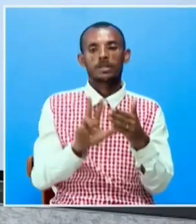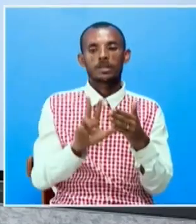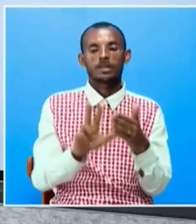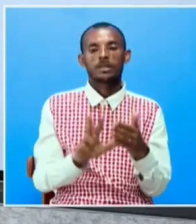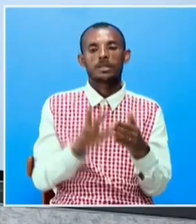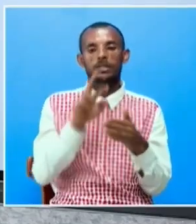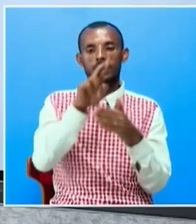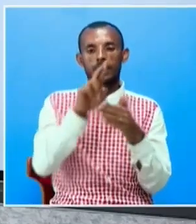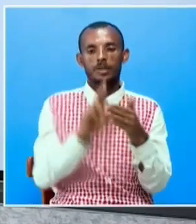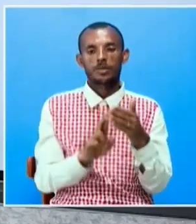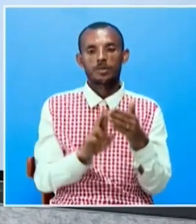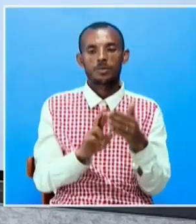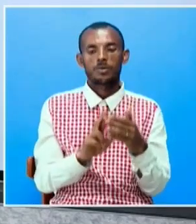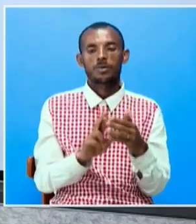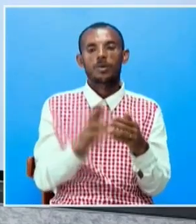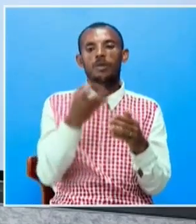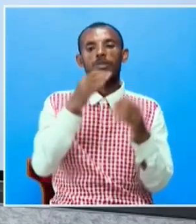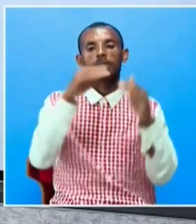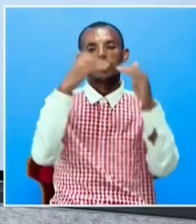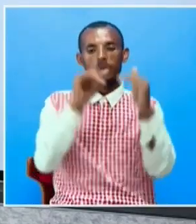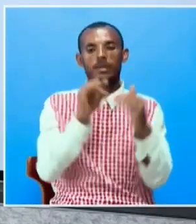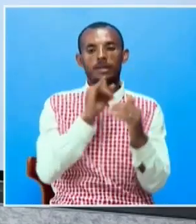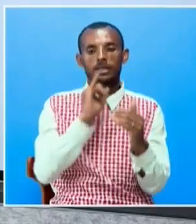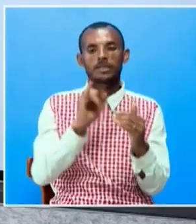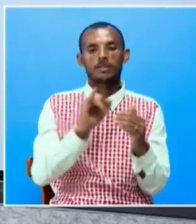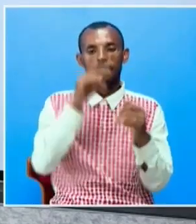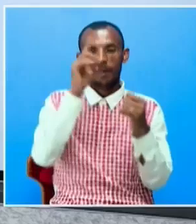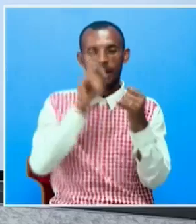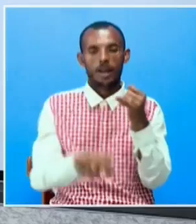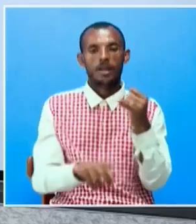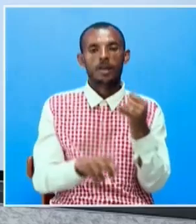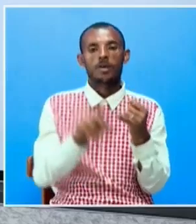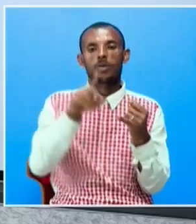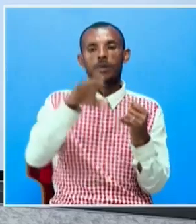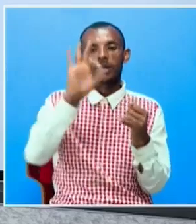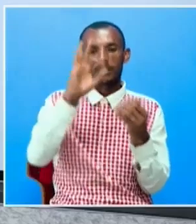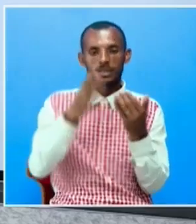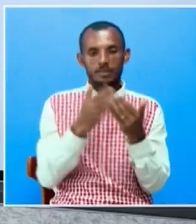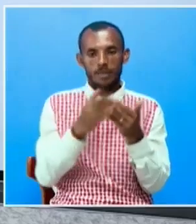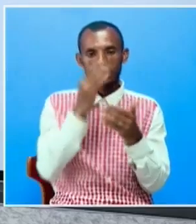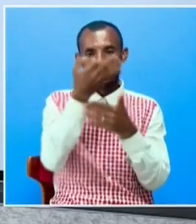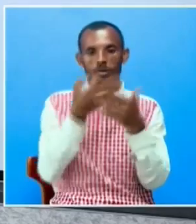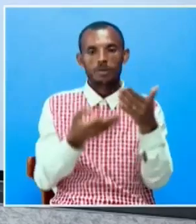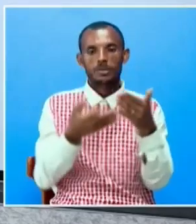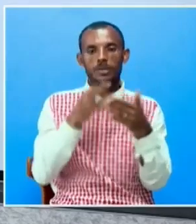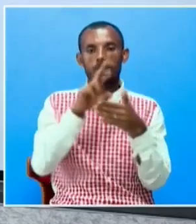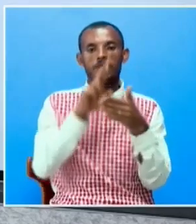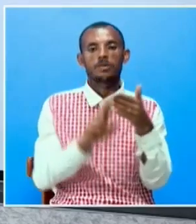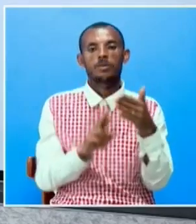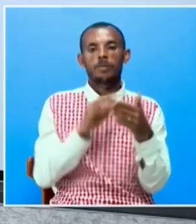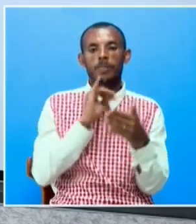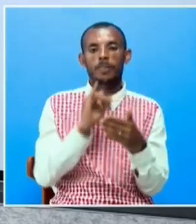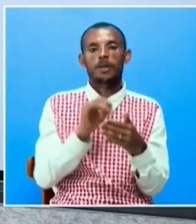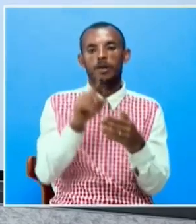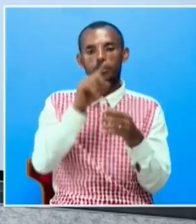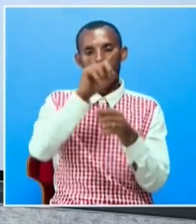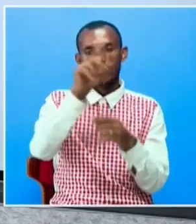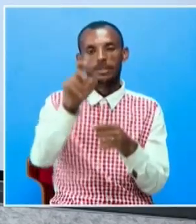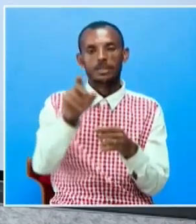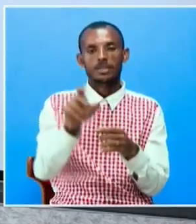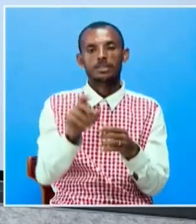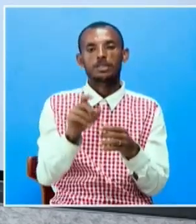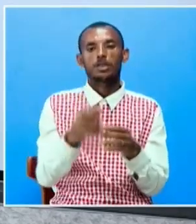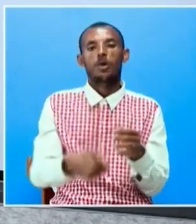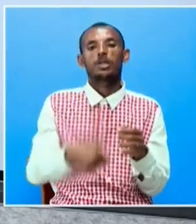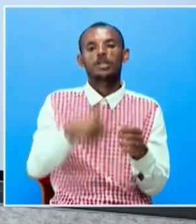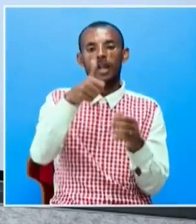the ratio of the quantities, finally, its simplest form is 2:3. So you are asked to find the